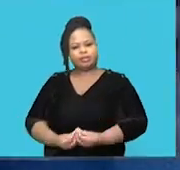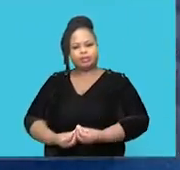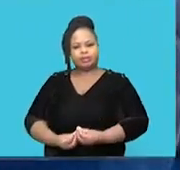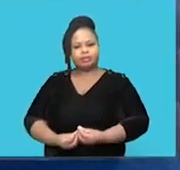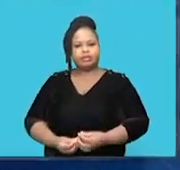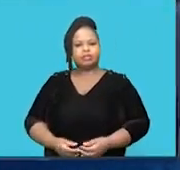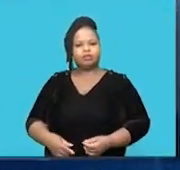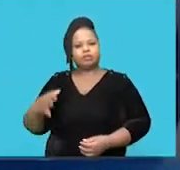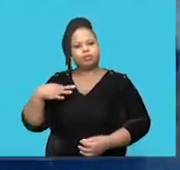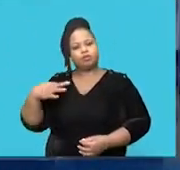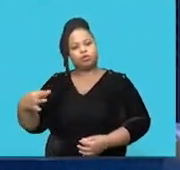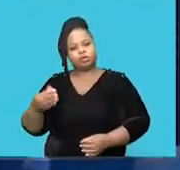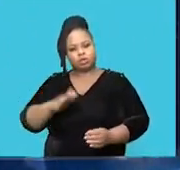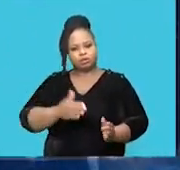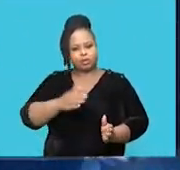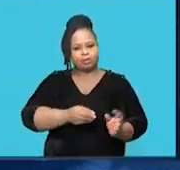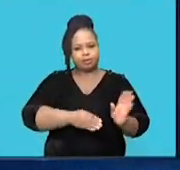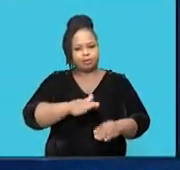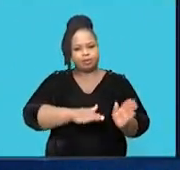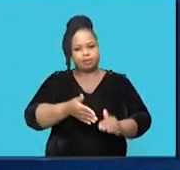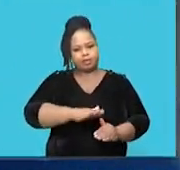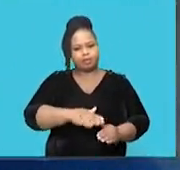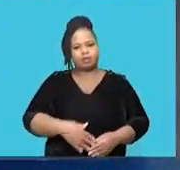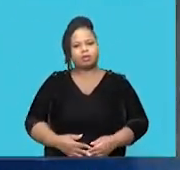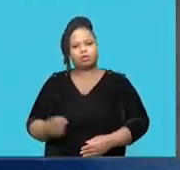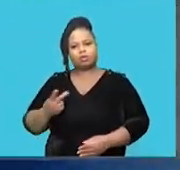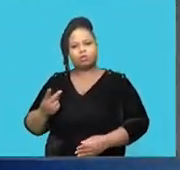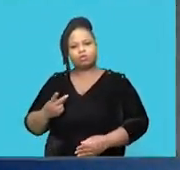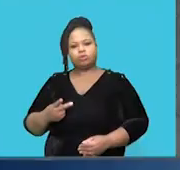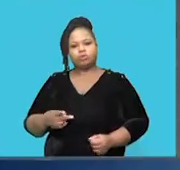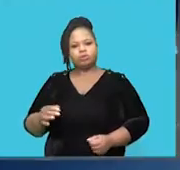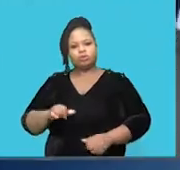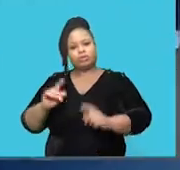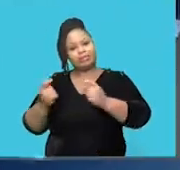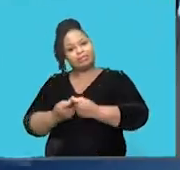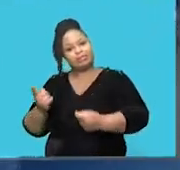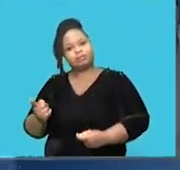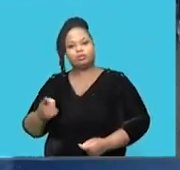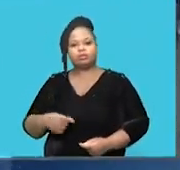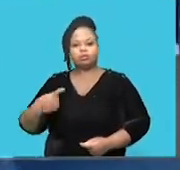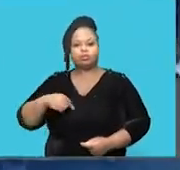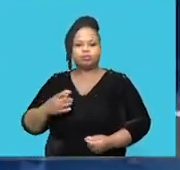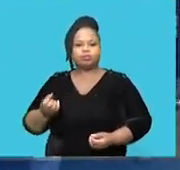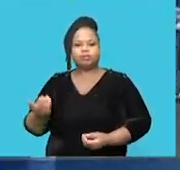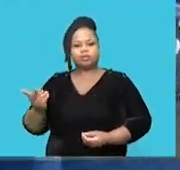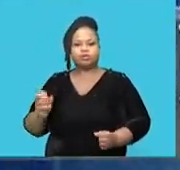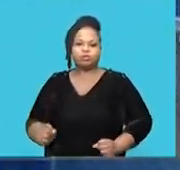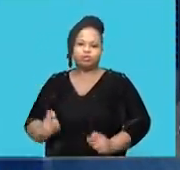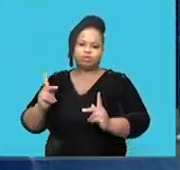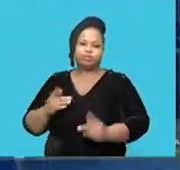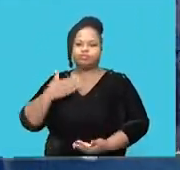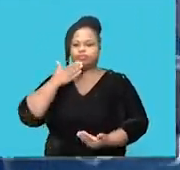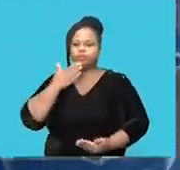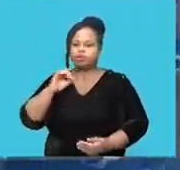by our volunteers and as well as our Ashraful Aid team. So we take this opportunity to thank all